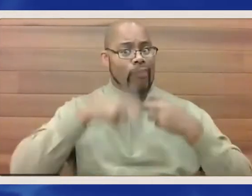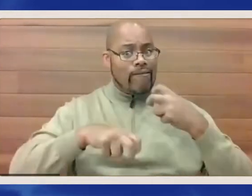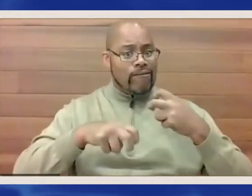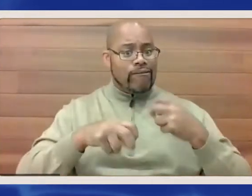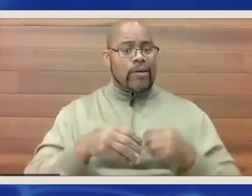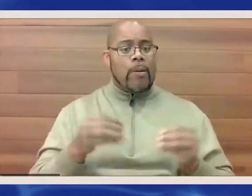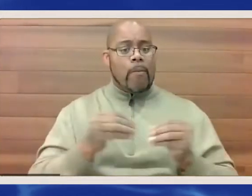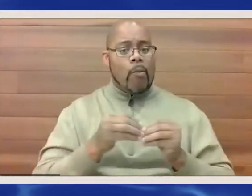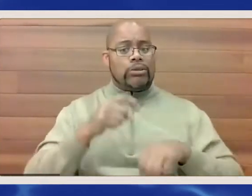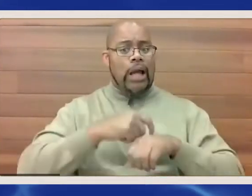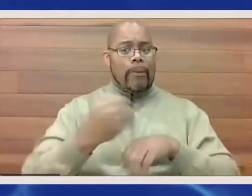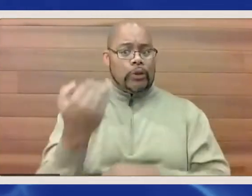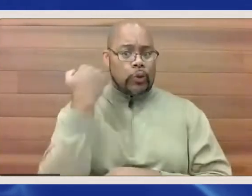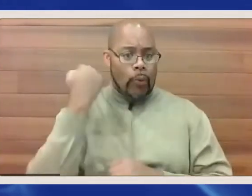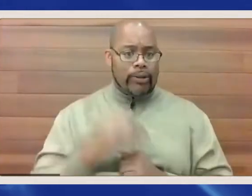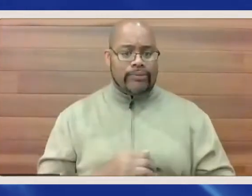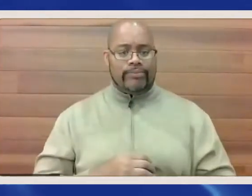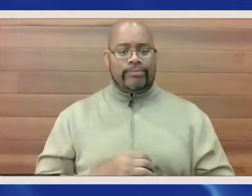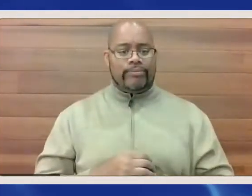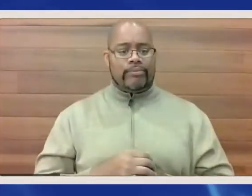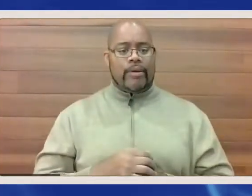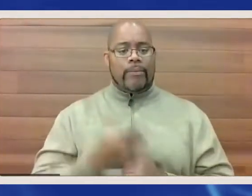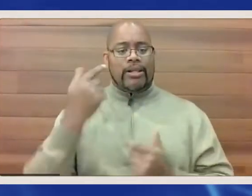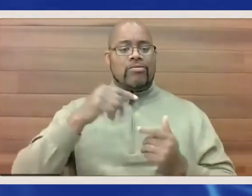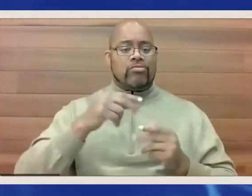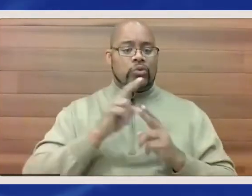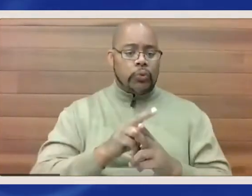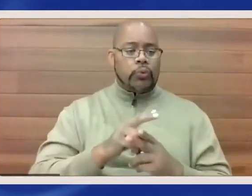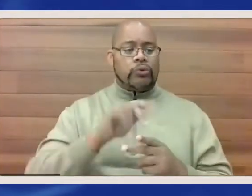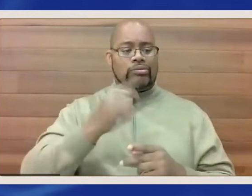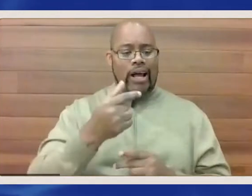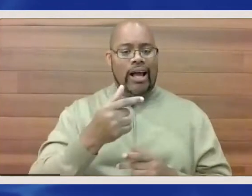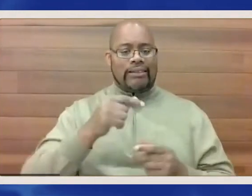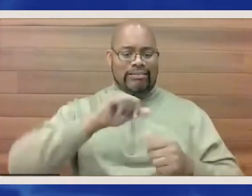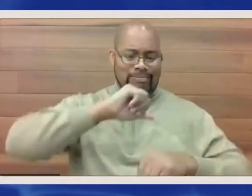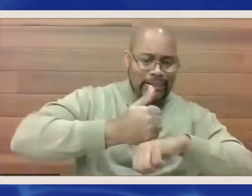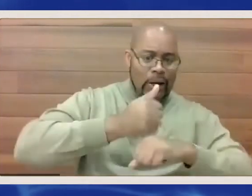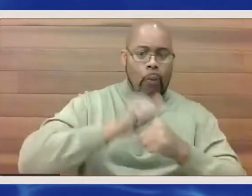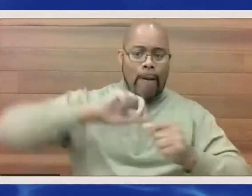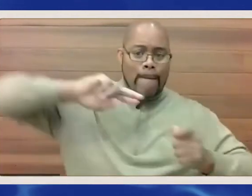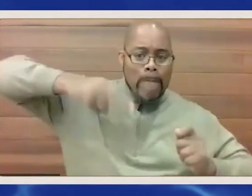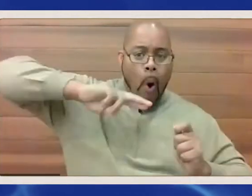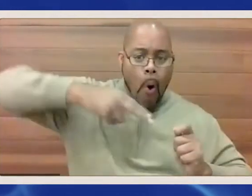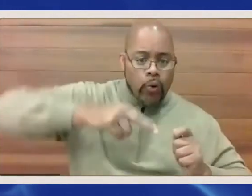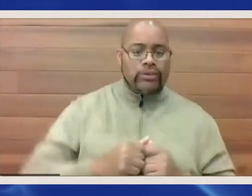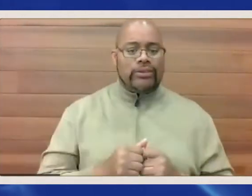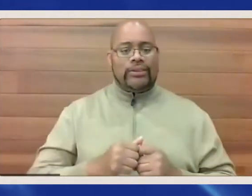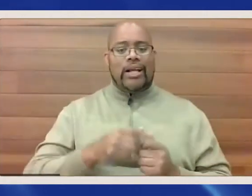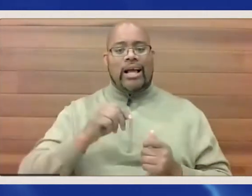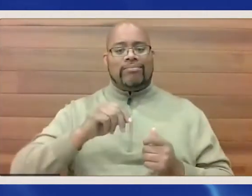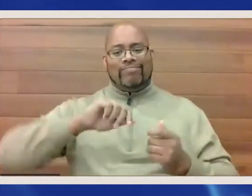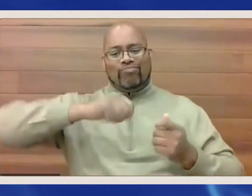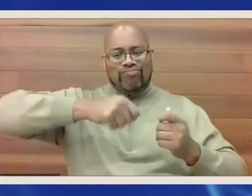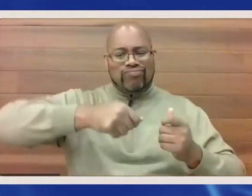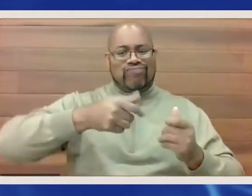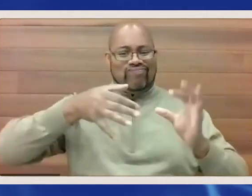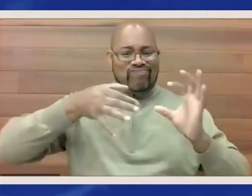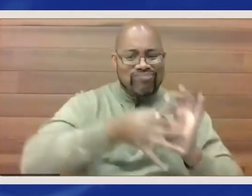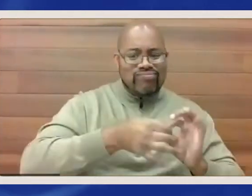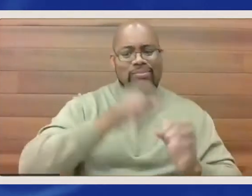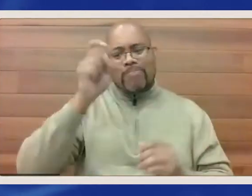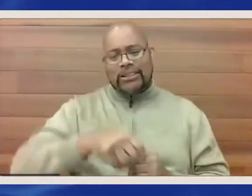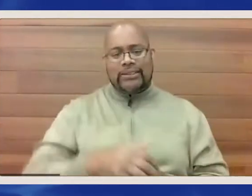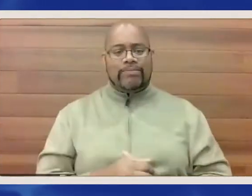time consuming because it requires the tag to be fixed with bolts, washers, and nuts. Now